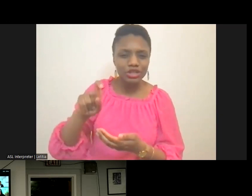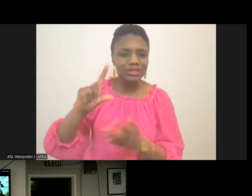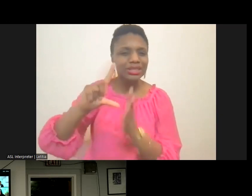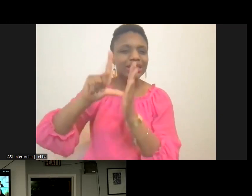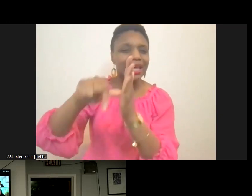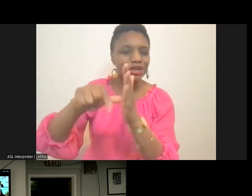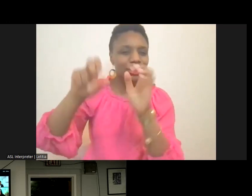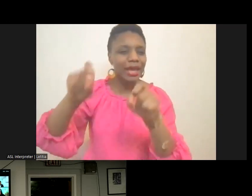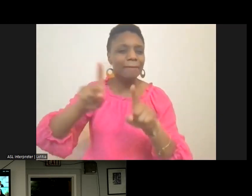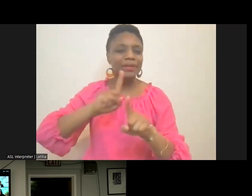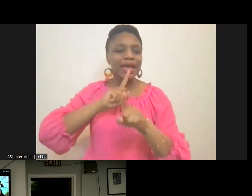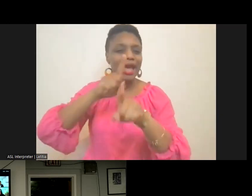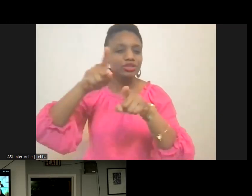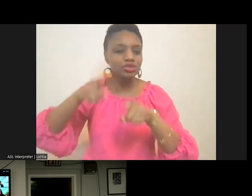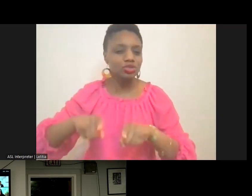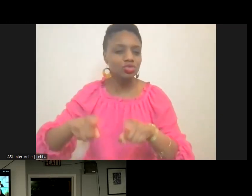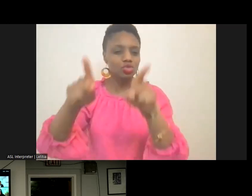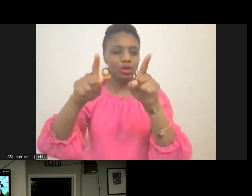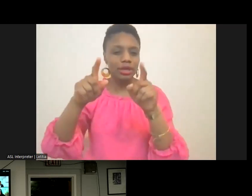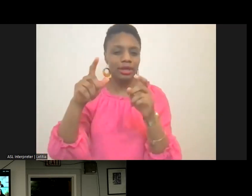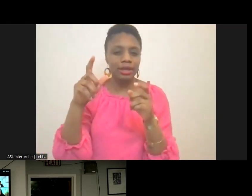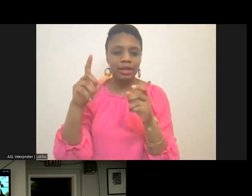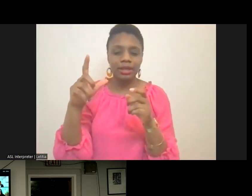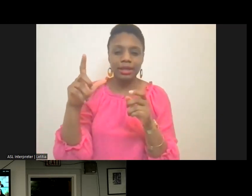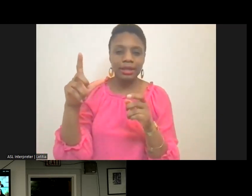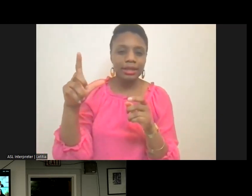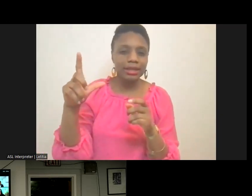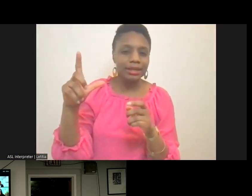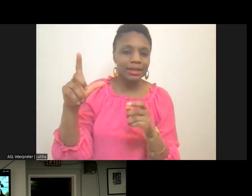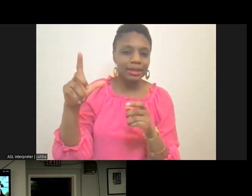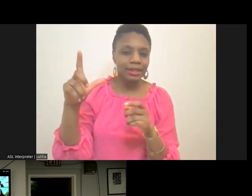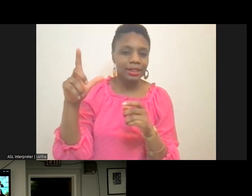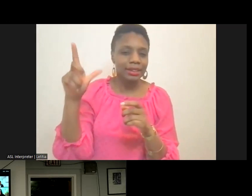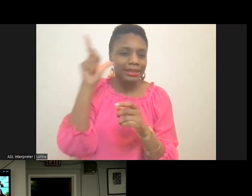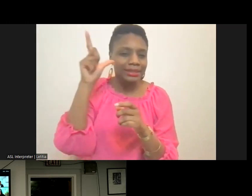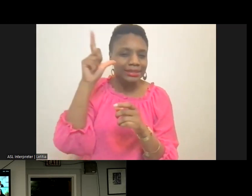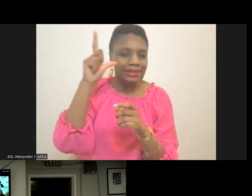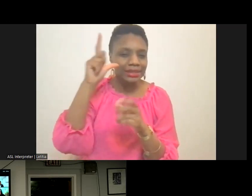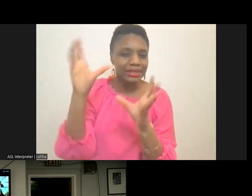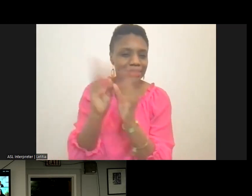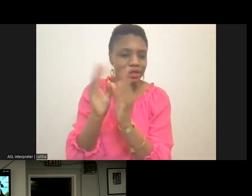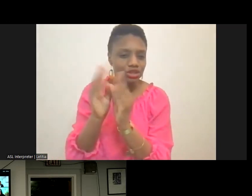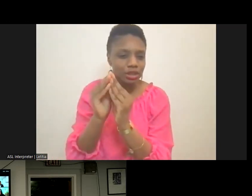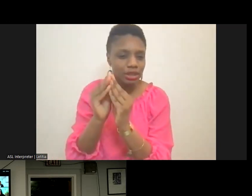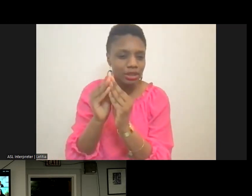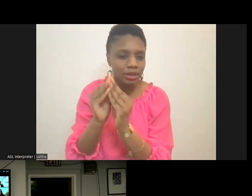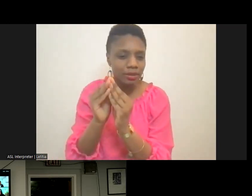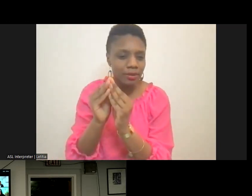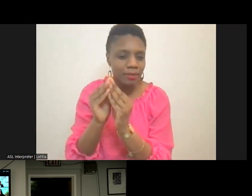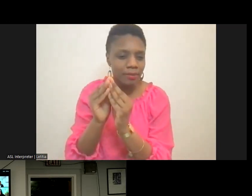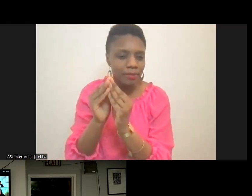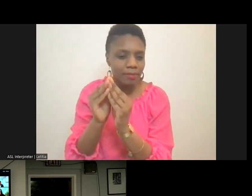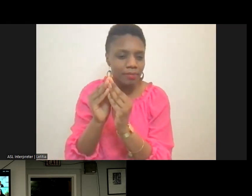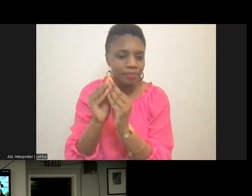listening session. Reaching the communities is key. Getting the word out is always a challenge. Getting through